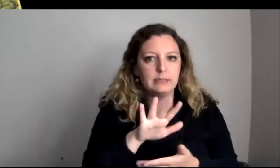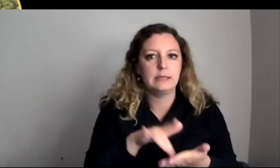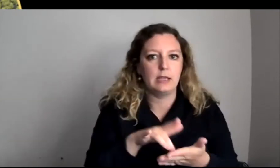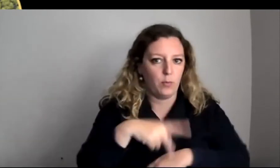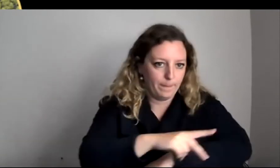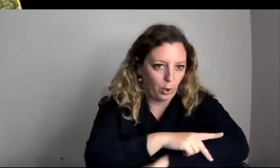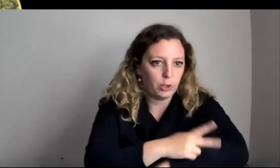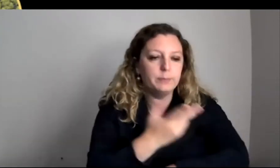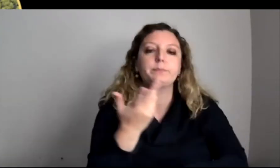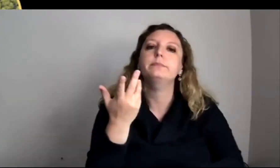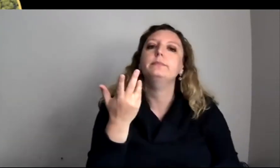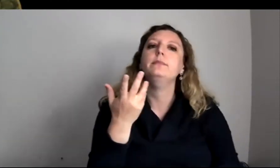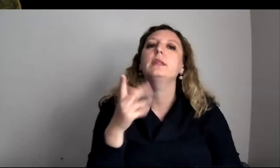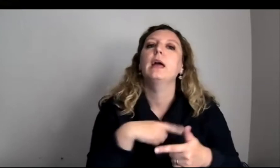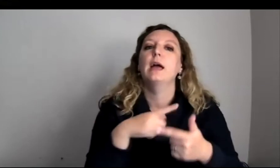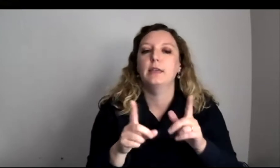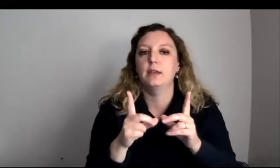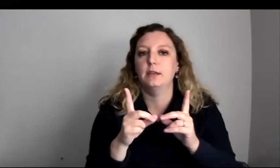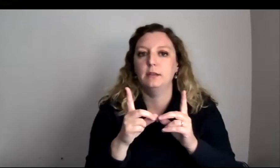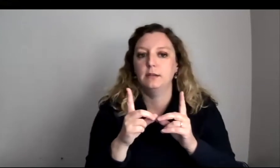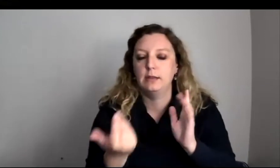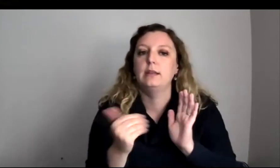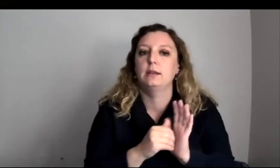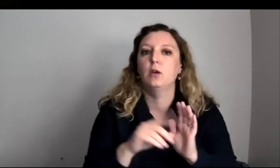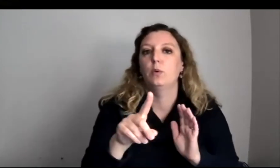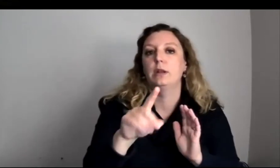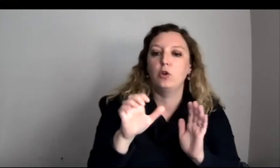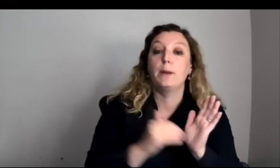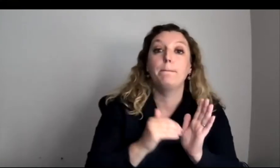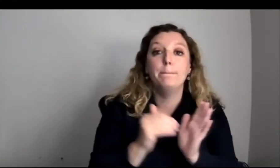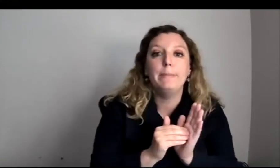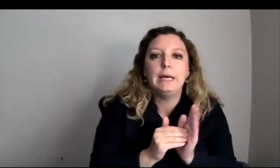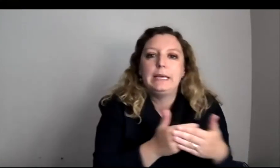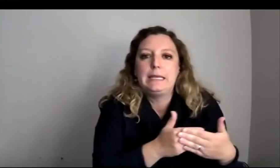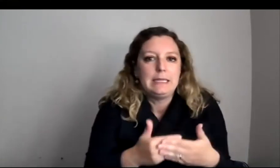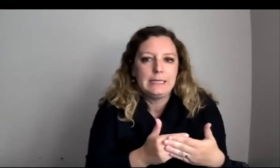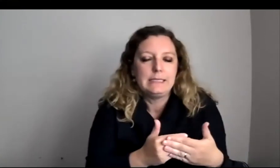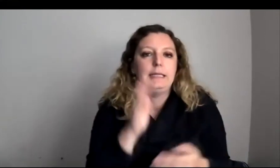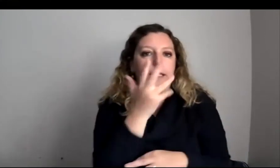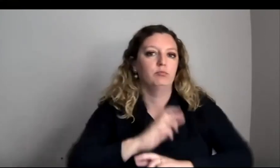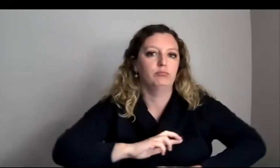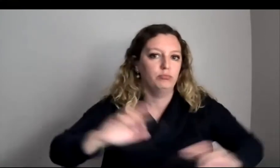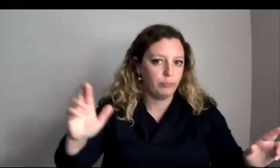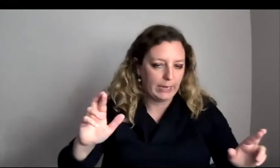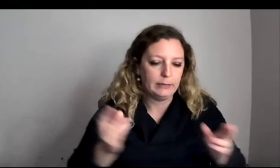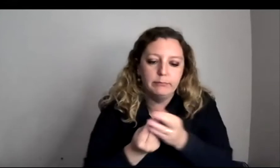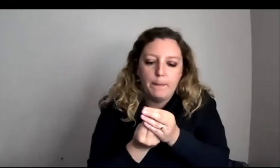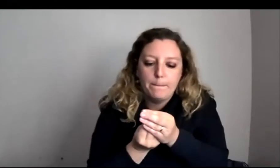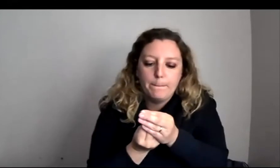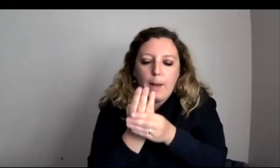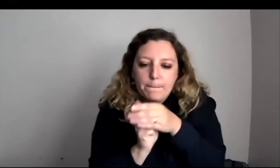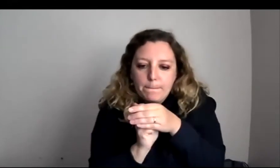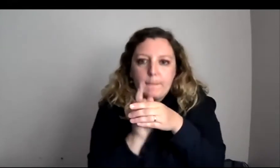there were an additional 100 million seedlings that are basically ready to go. They've been cultivated, they've been